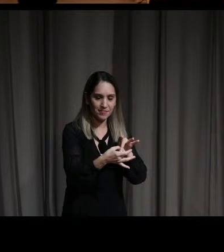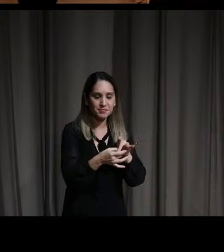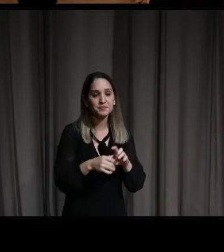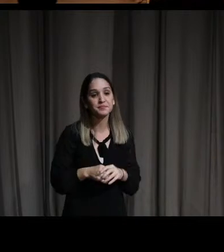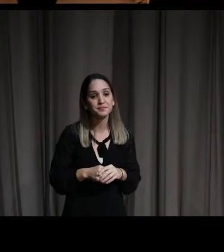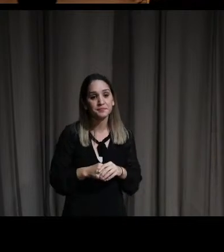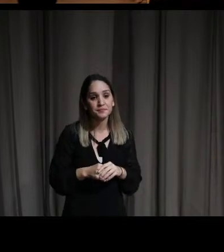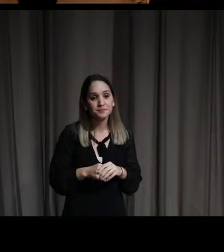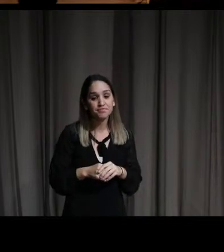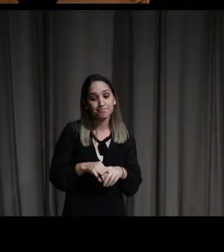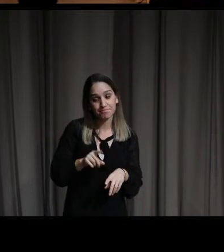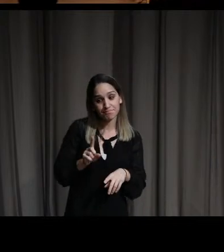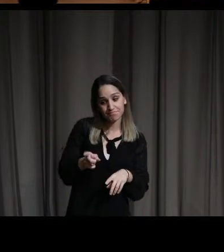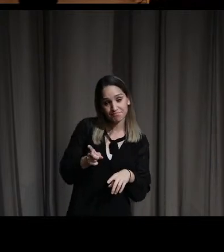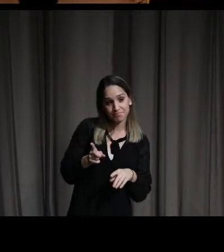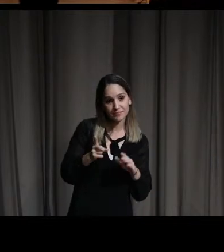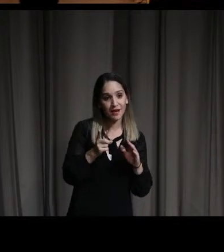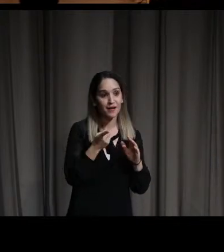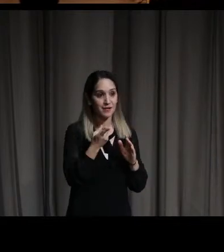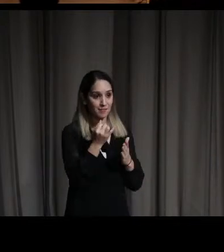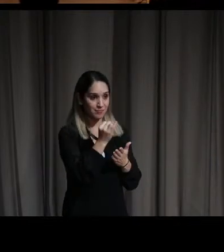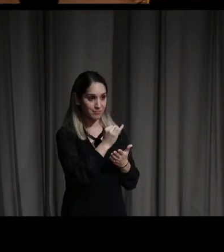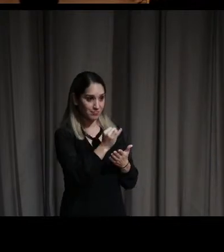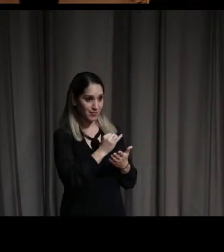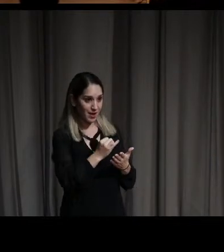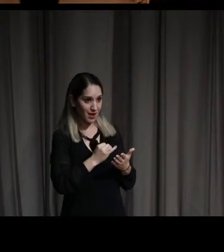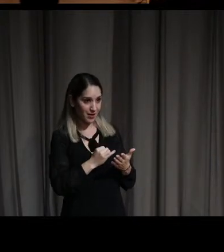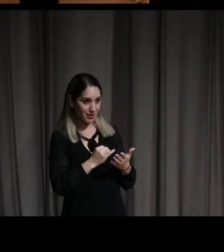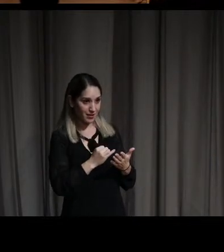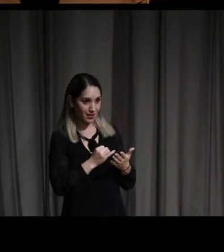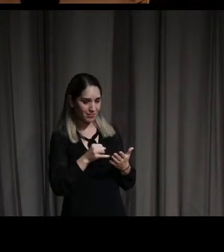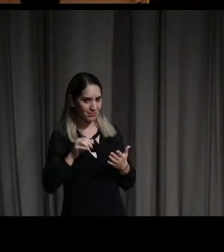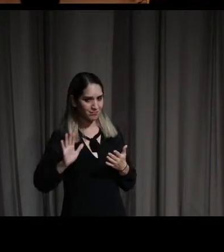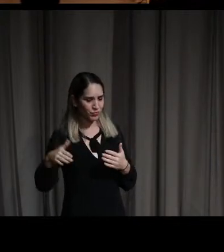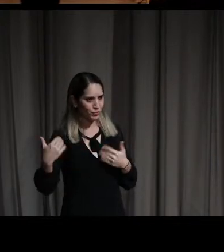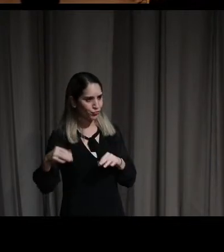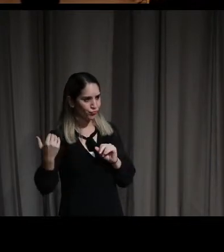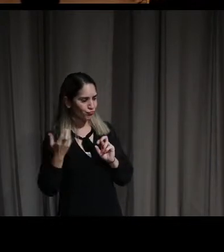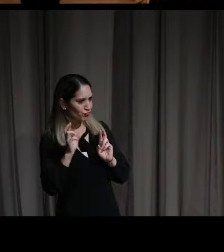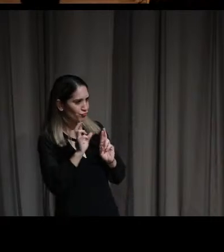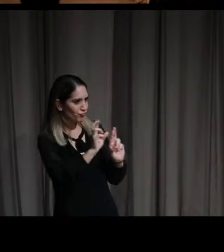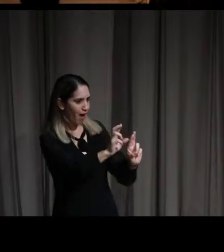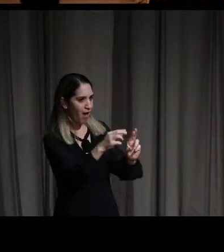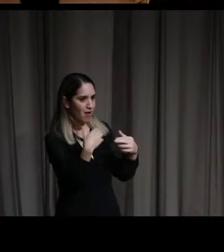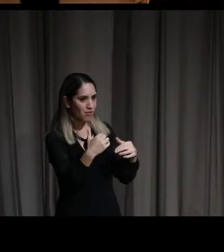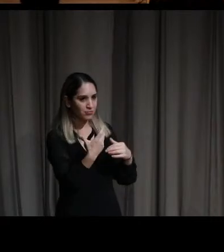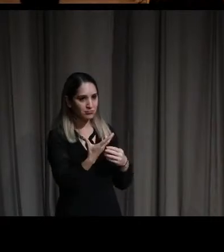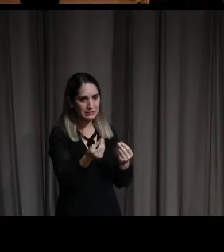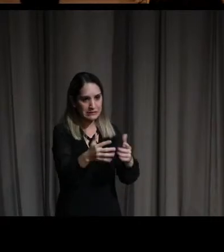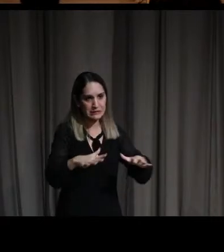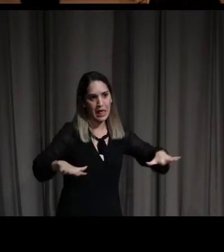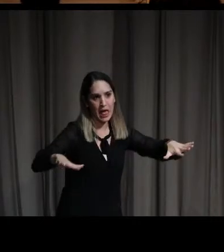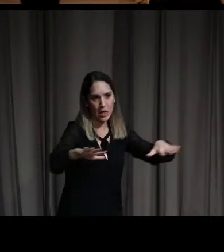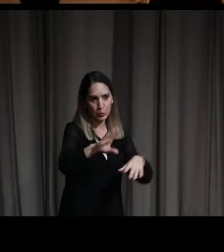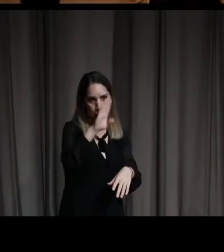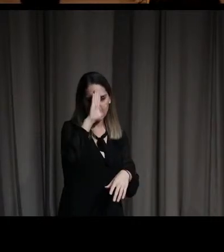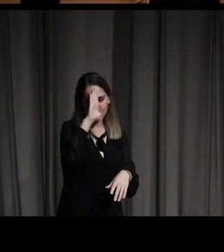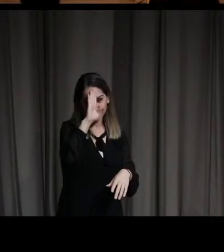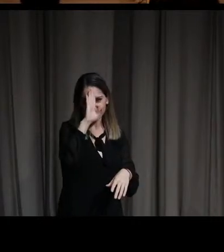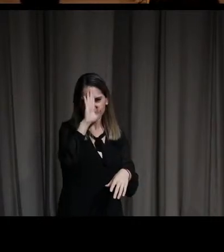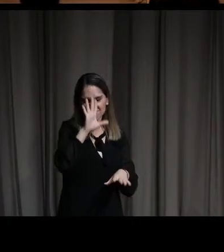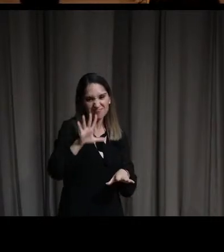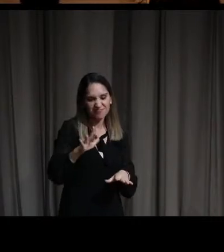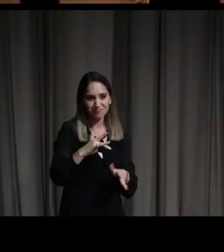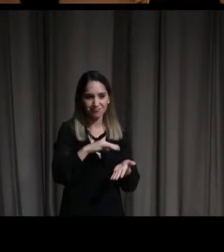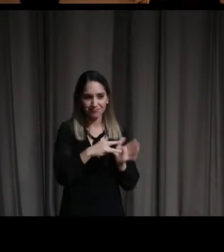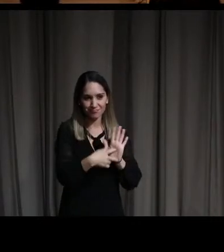Mariano's paintings and his respect and regard for Cuba, the land is really important. It was